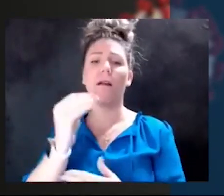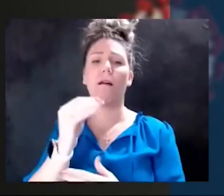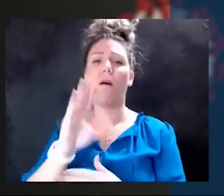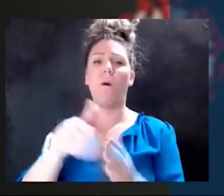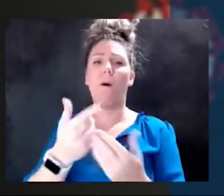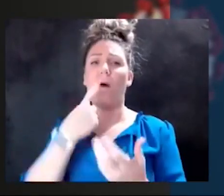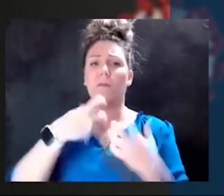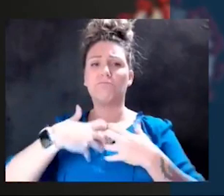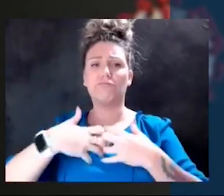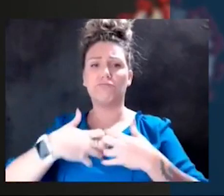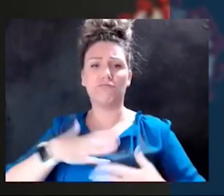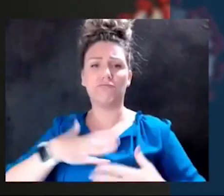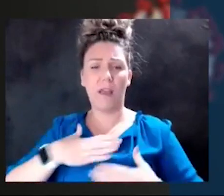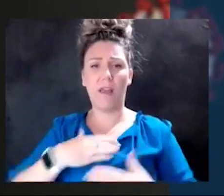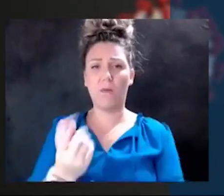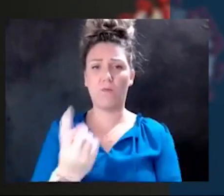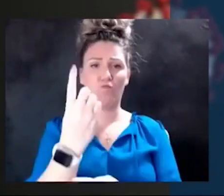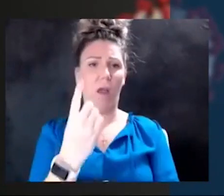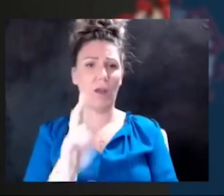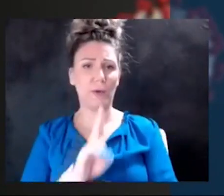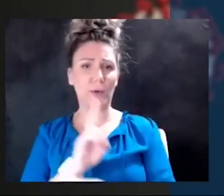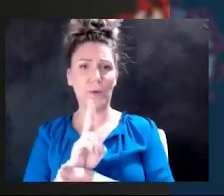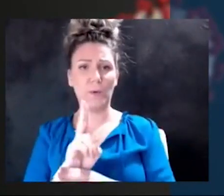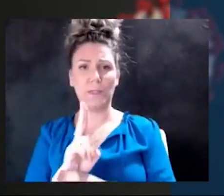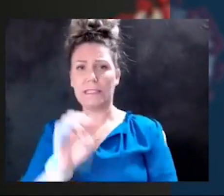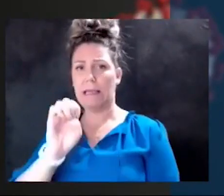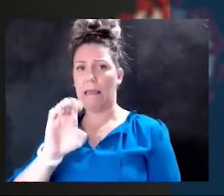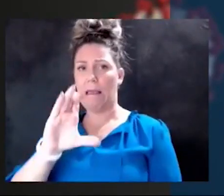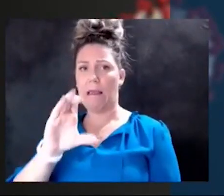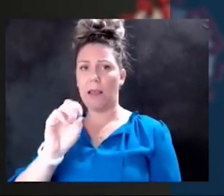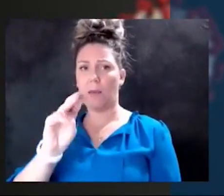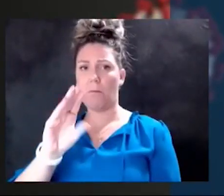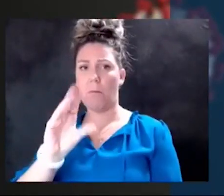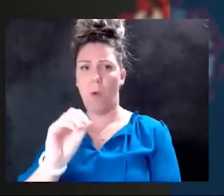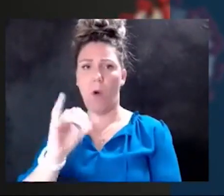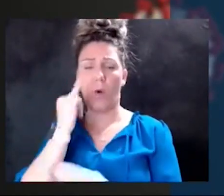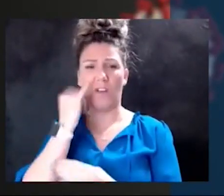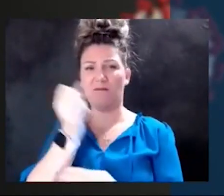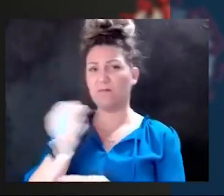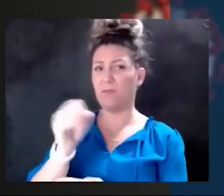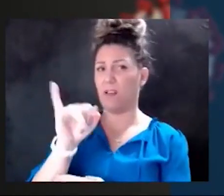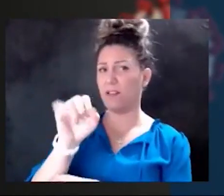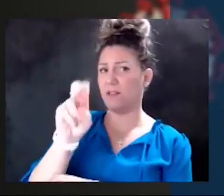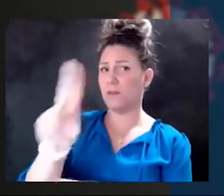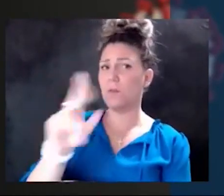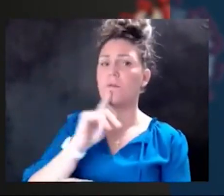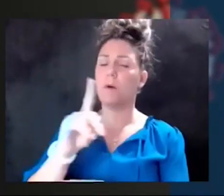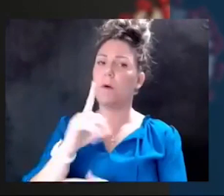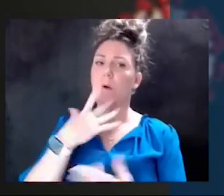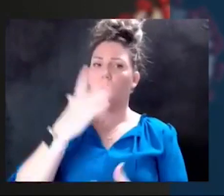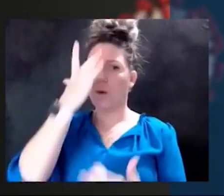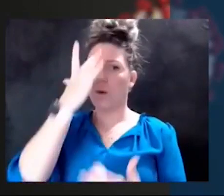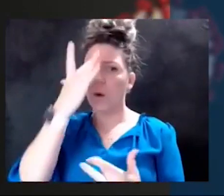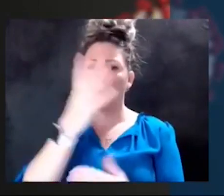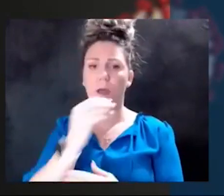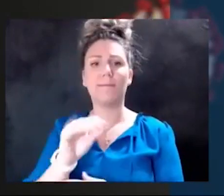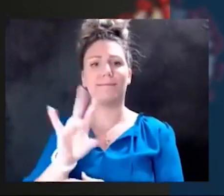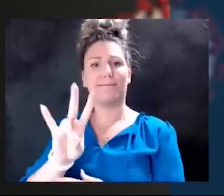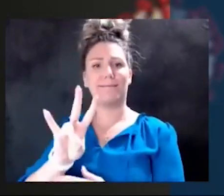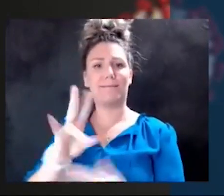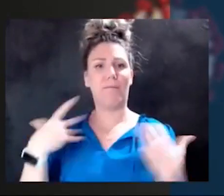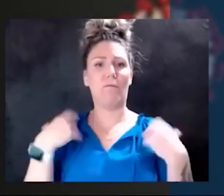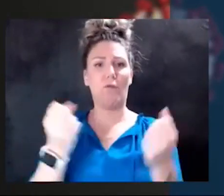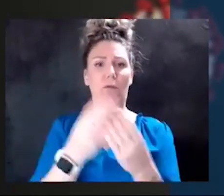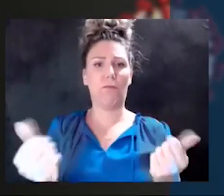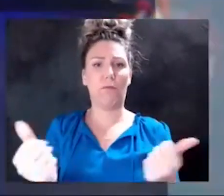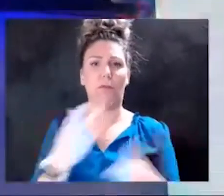So very ill when you're getting into the ICU at this point. 7 additional in that recovery period, and Hays has 1 as well. So,